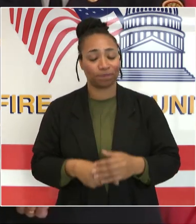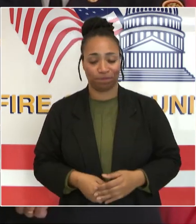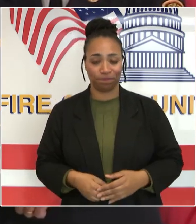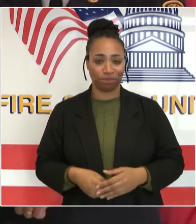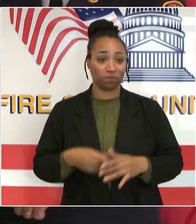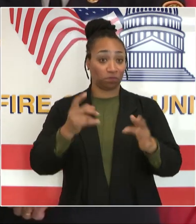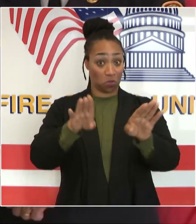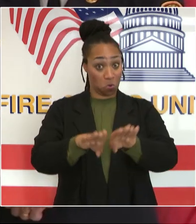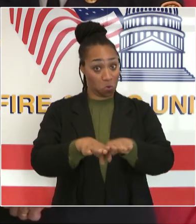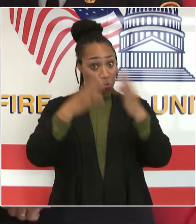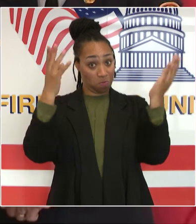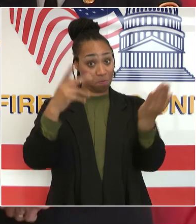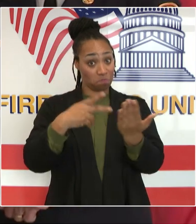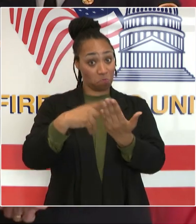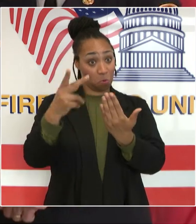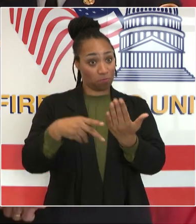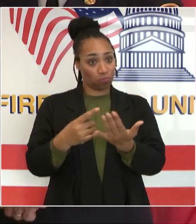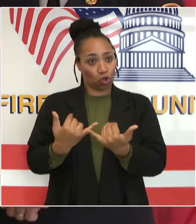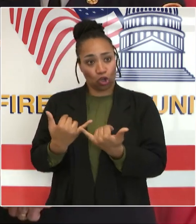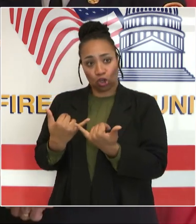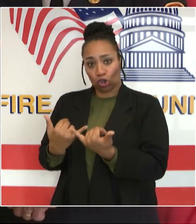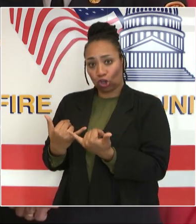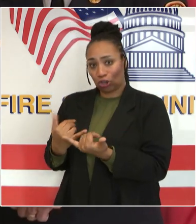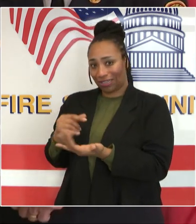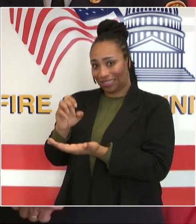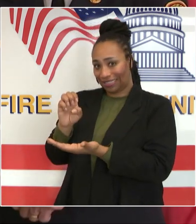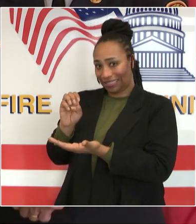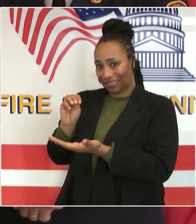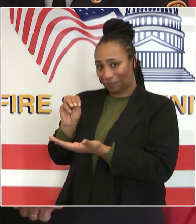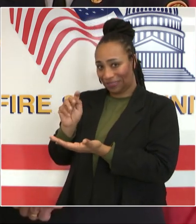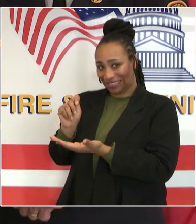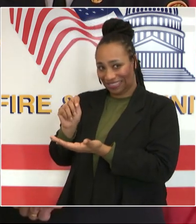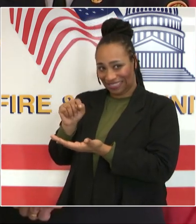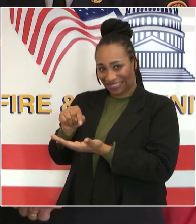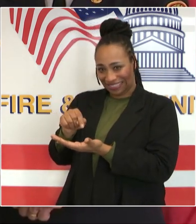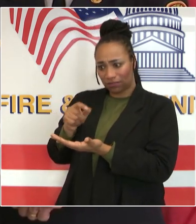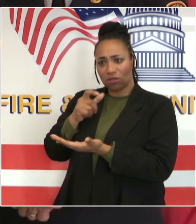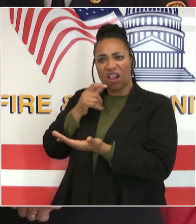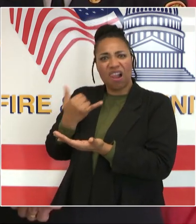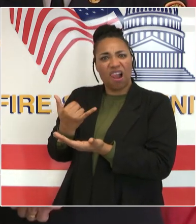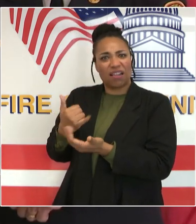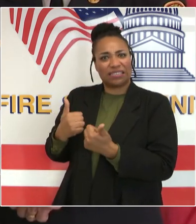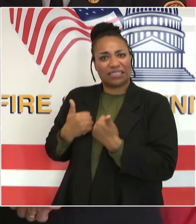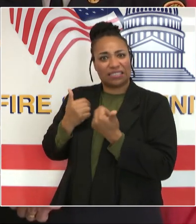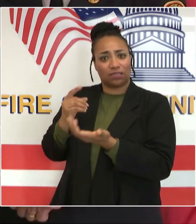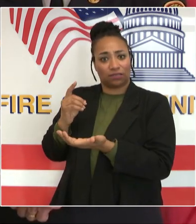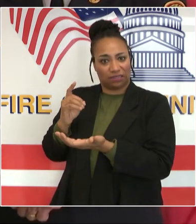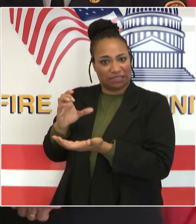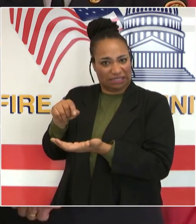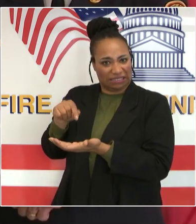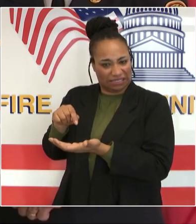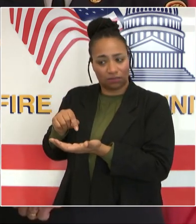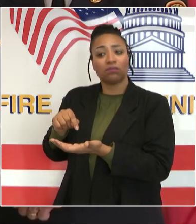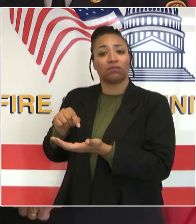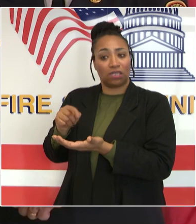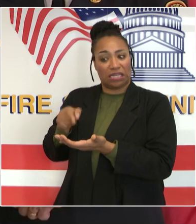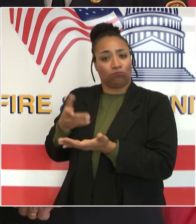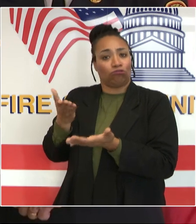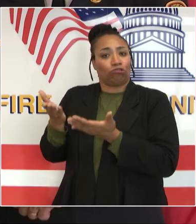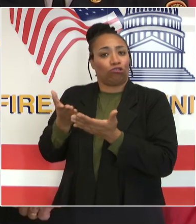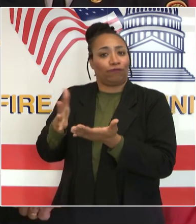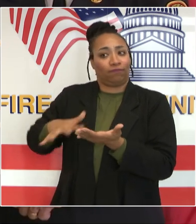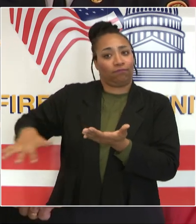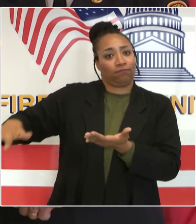EMTs who are DC residents and serve DC residents. Enrollees will engage in an intense